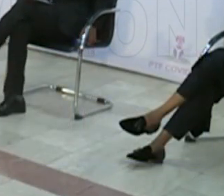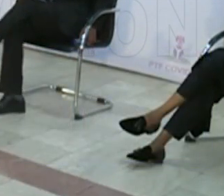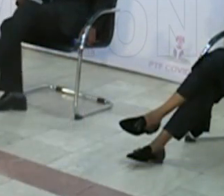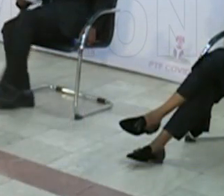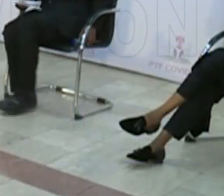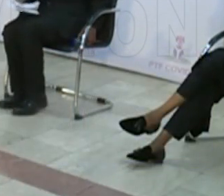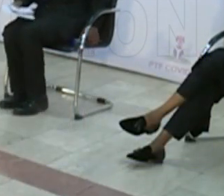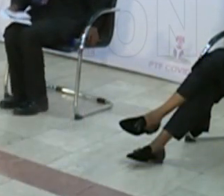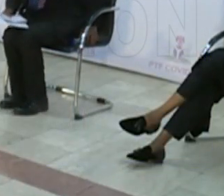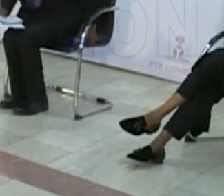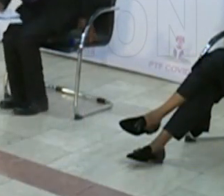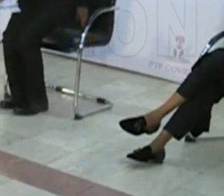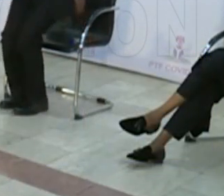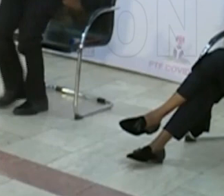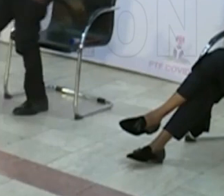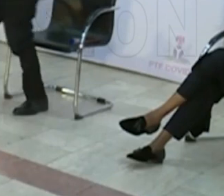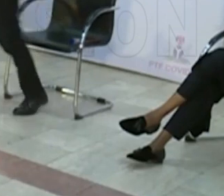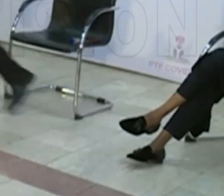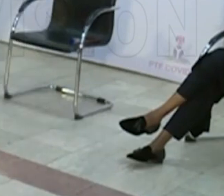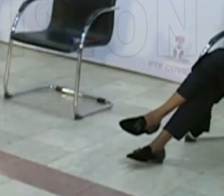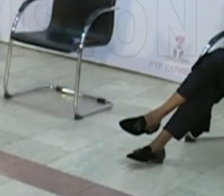The national coordinator, please.